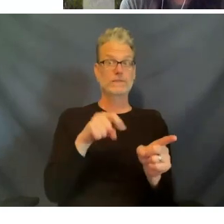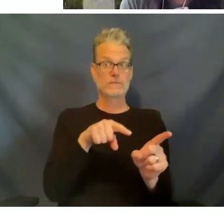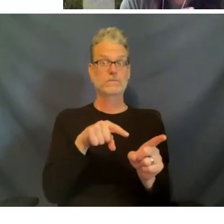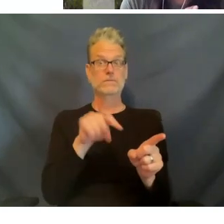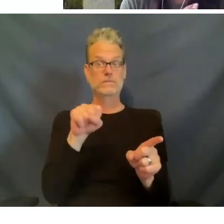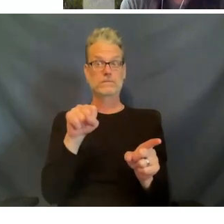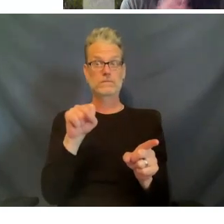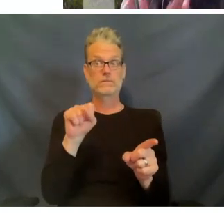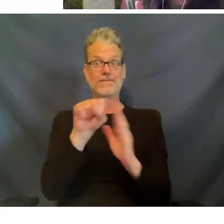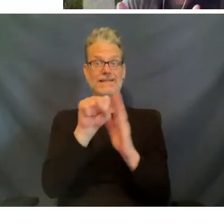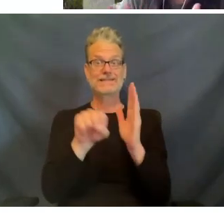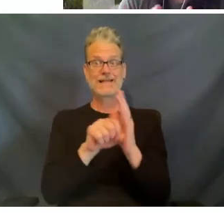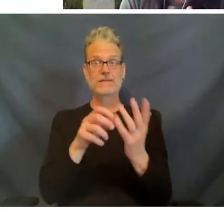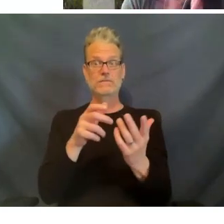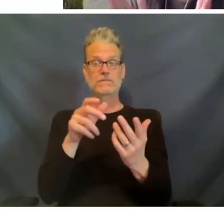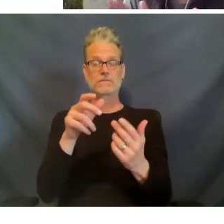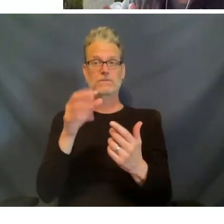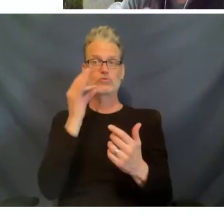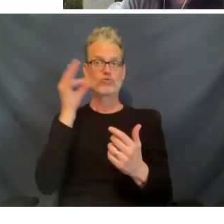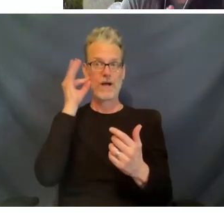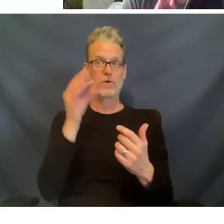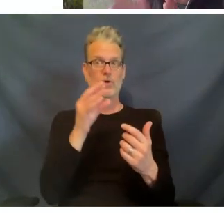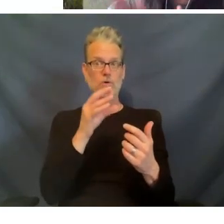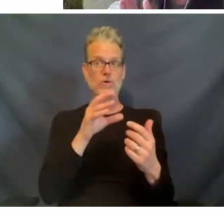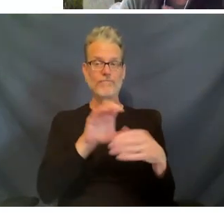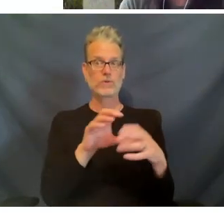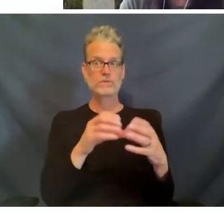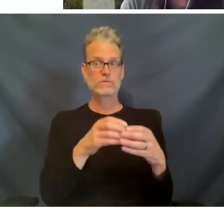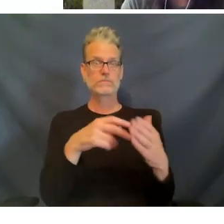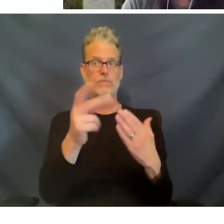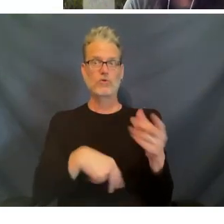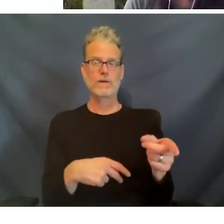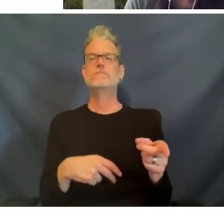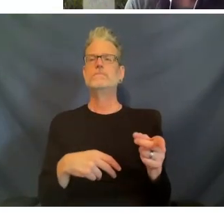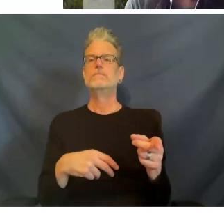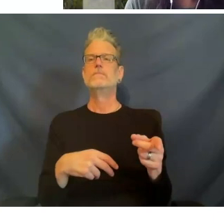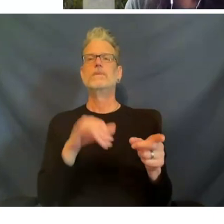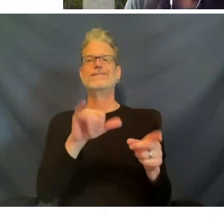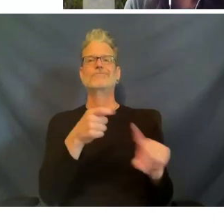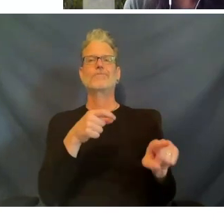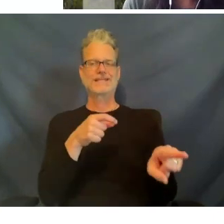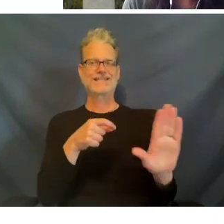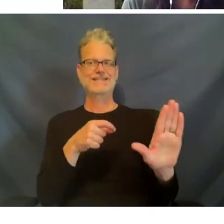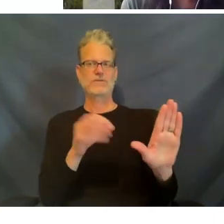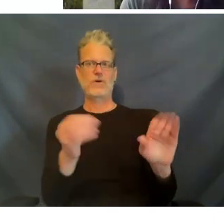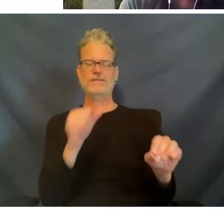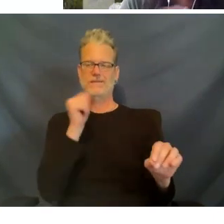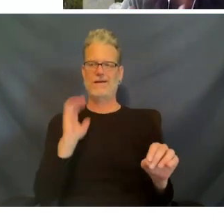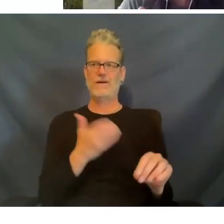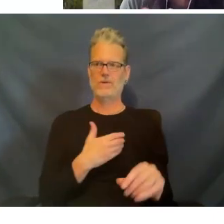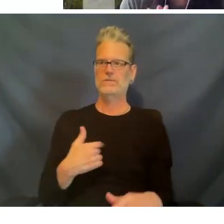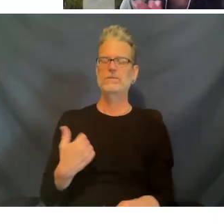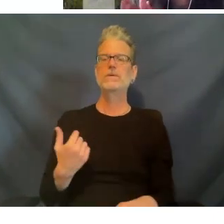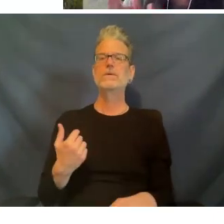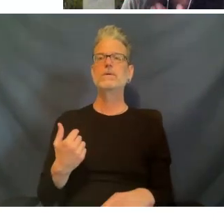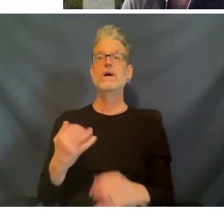tribal forestry program, which is why if you're looking for grant opportunities, they're going to be coming out of his office. And our final